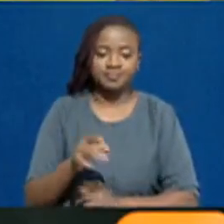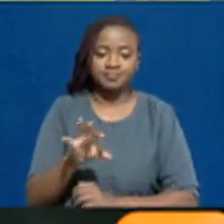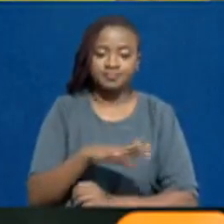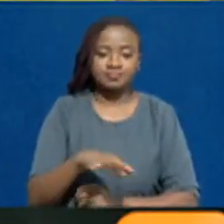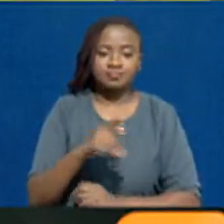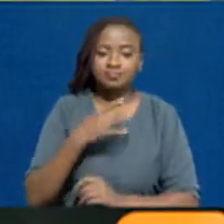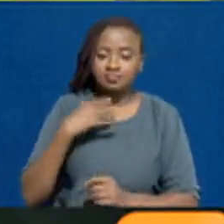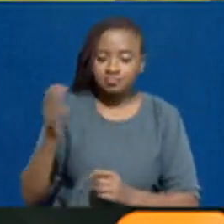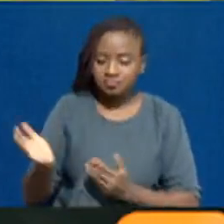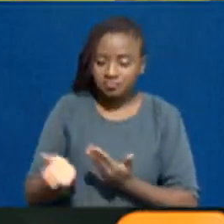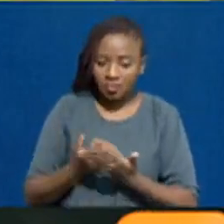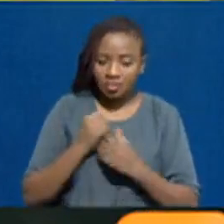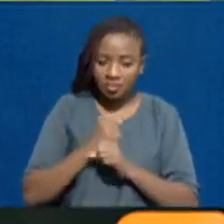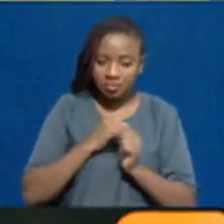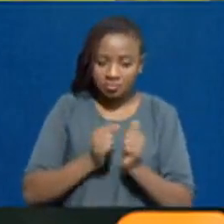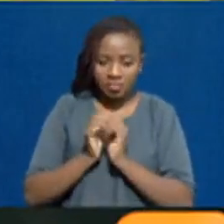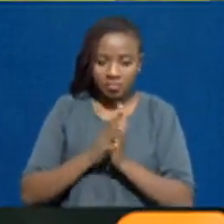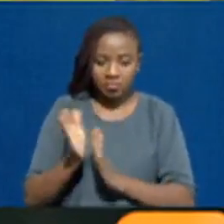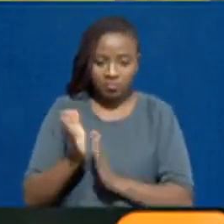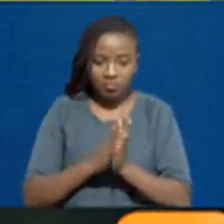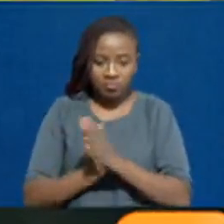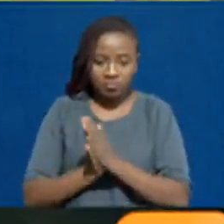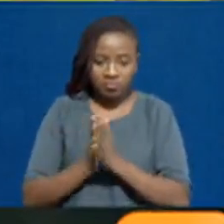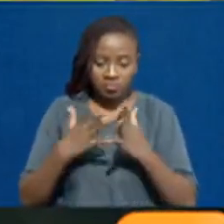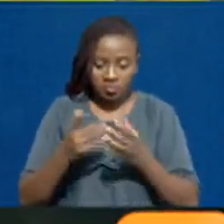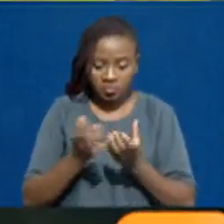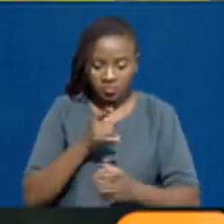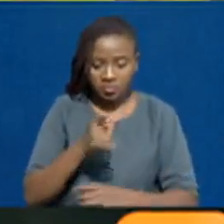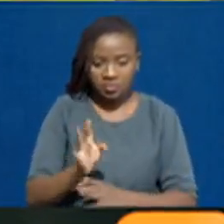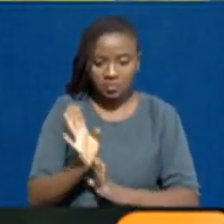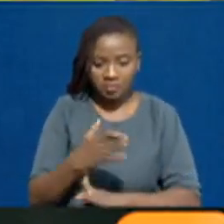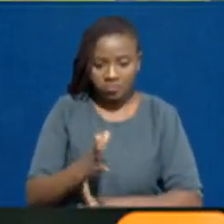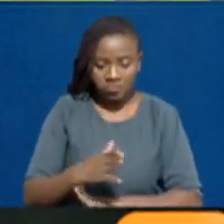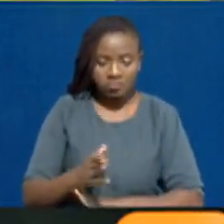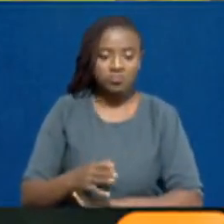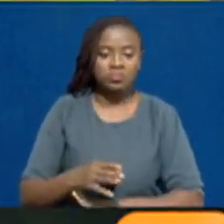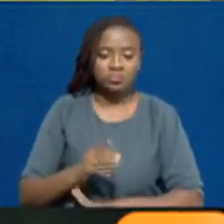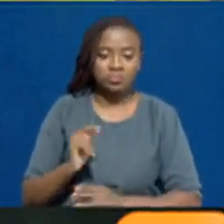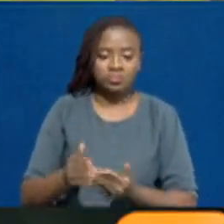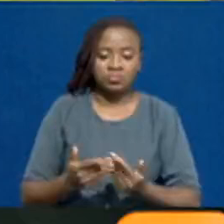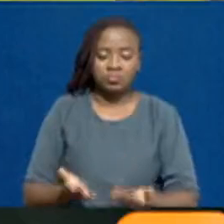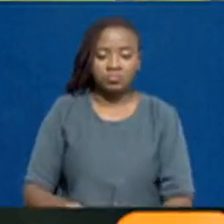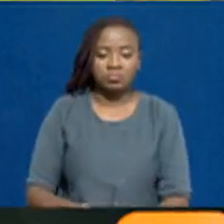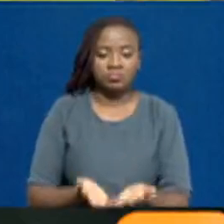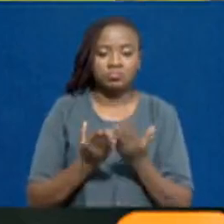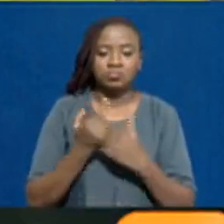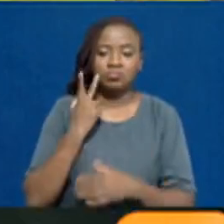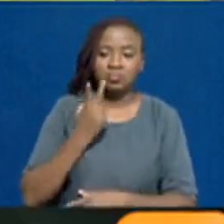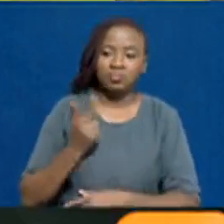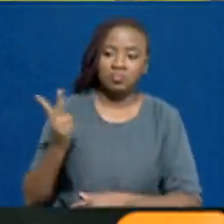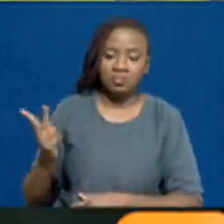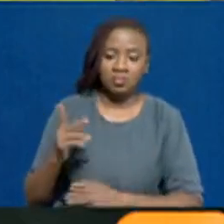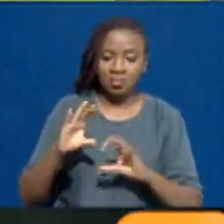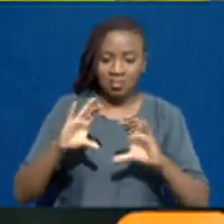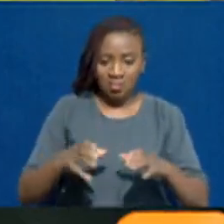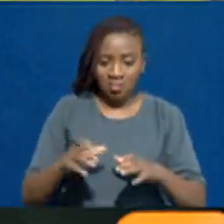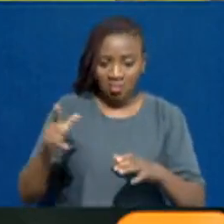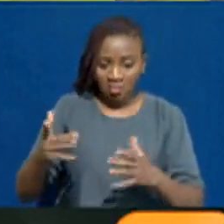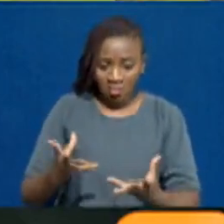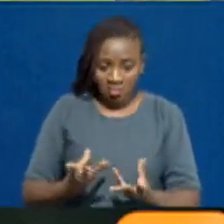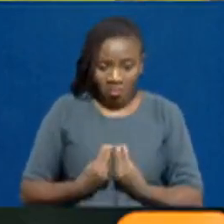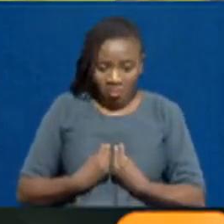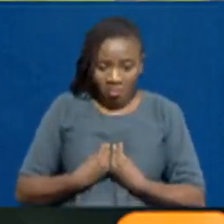recruiting fishermen to spearhead the community in the restoration drive. And as Laura Otieno reports, the community has